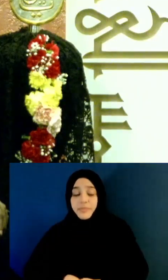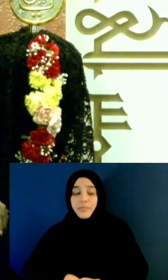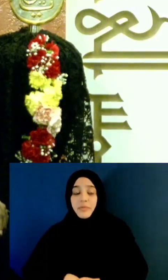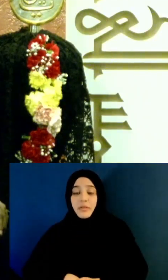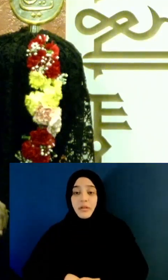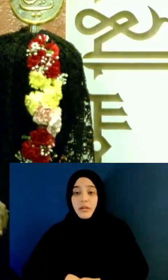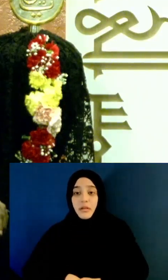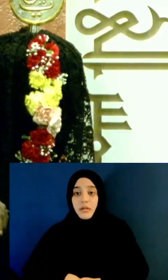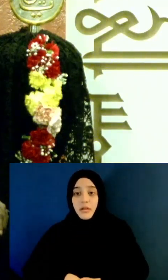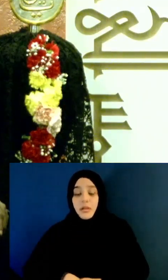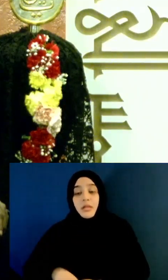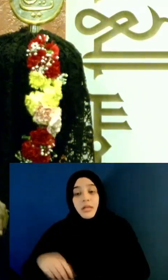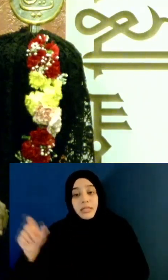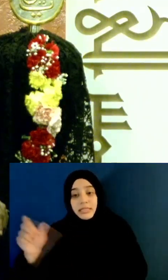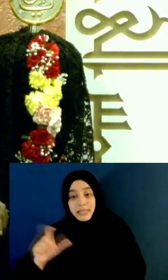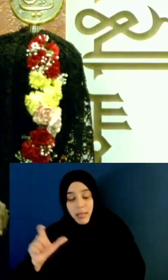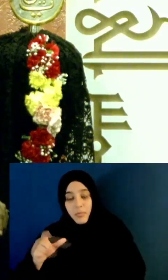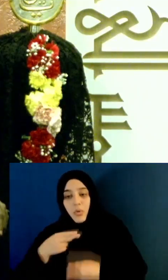Symbolic act of worship.